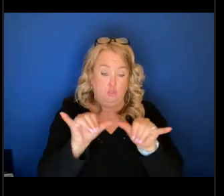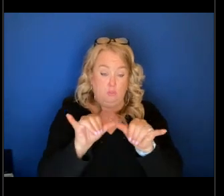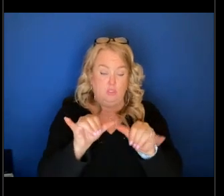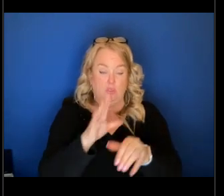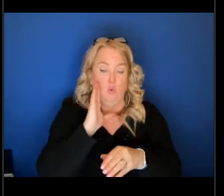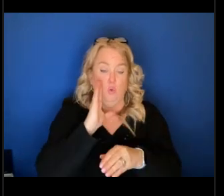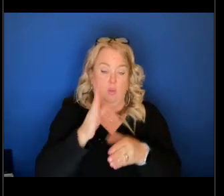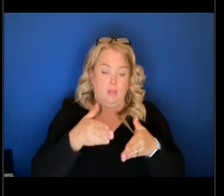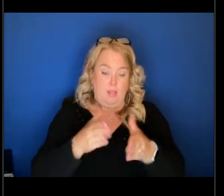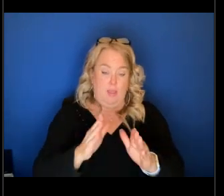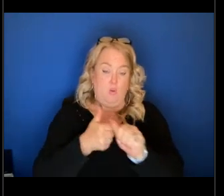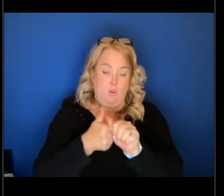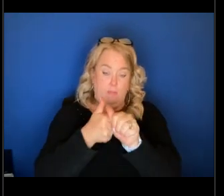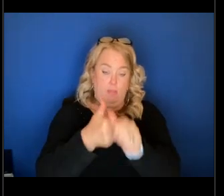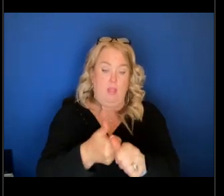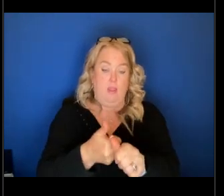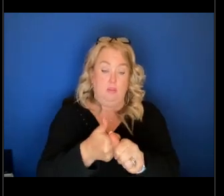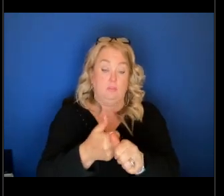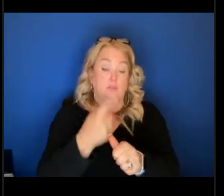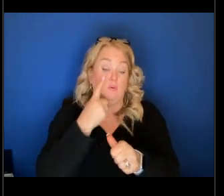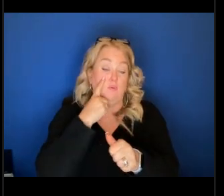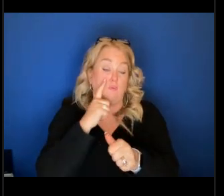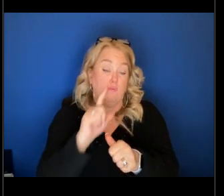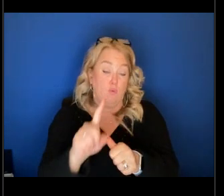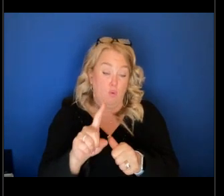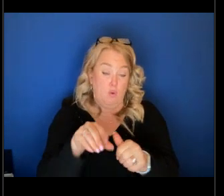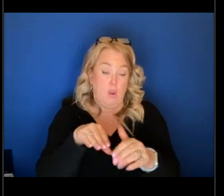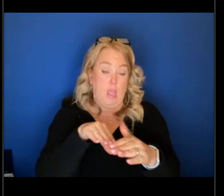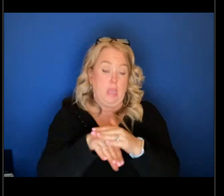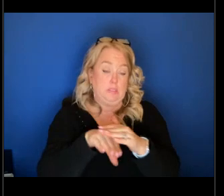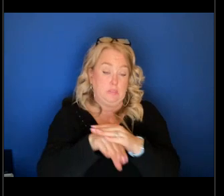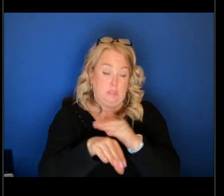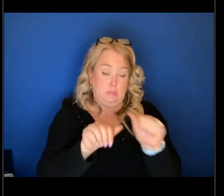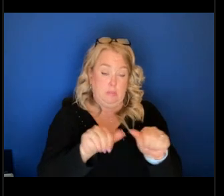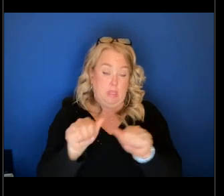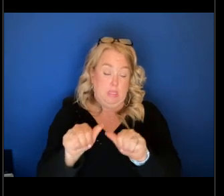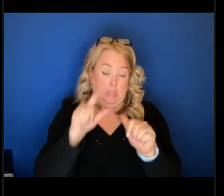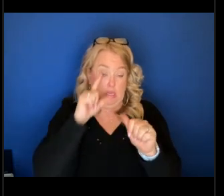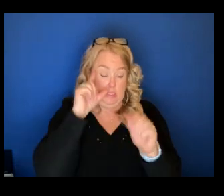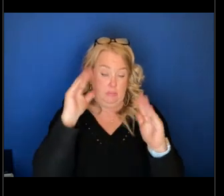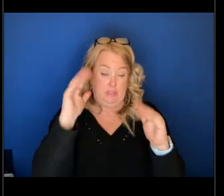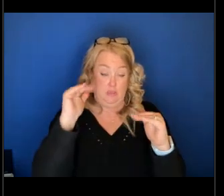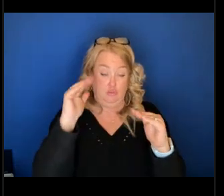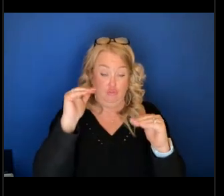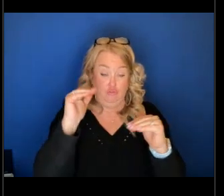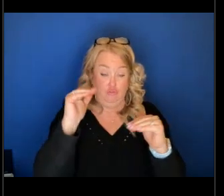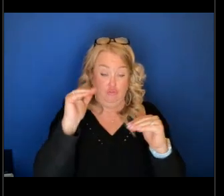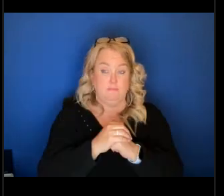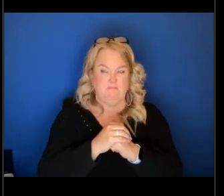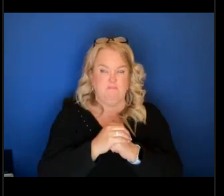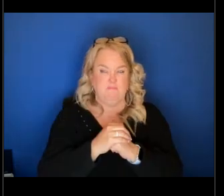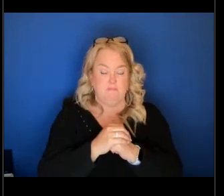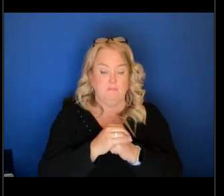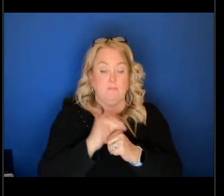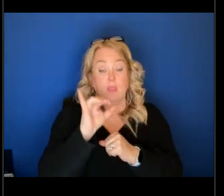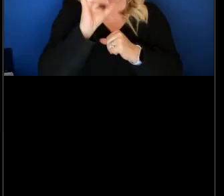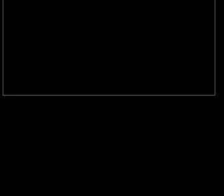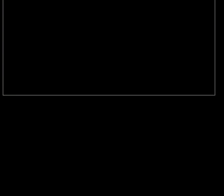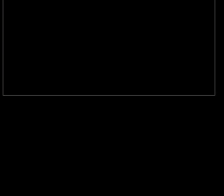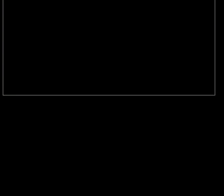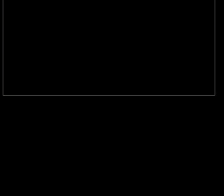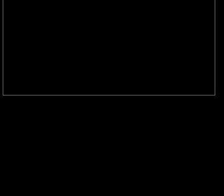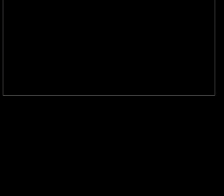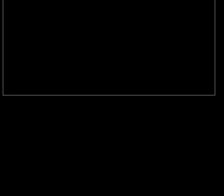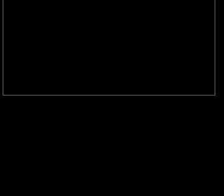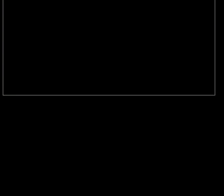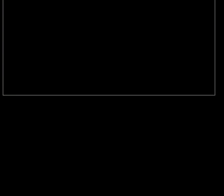measurements and will ensure compliance and surpass accessibility expectations. This